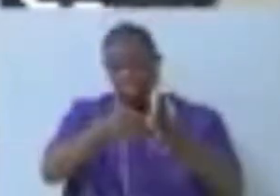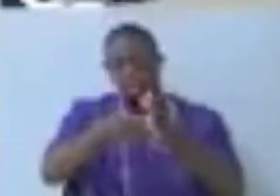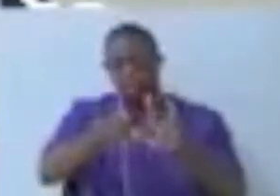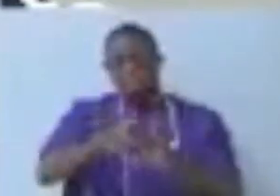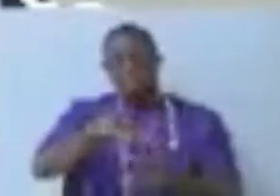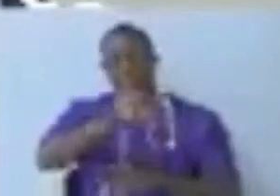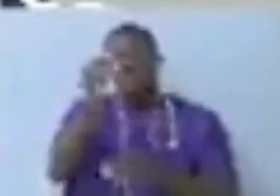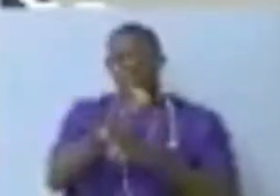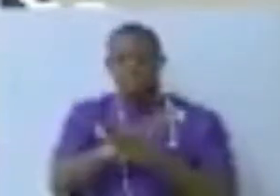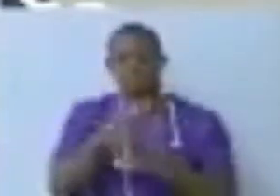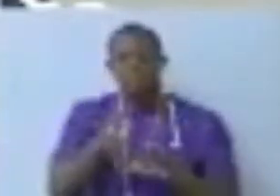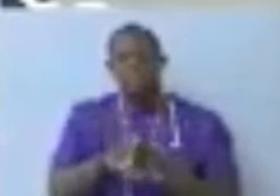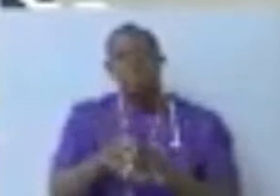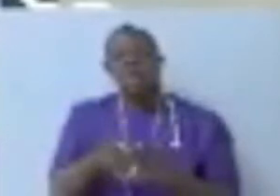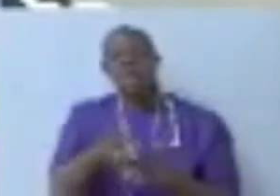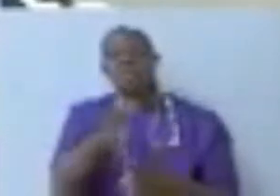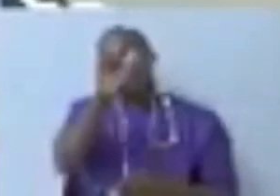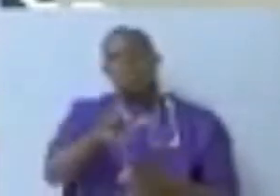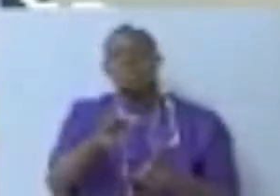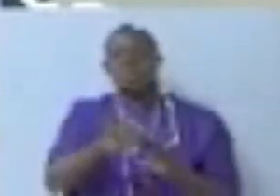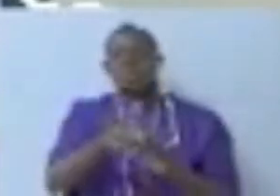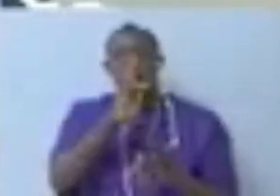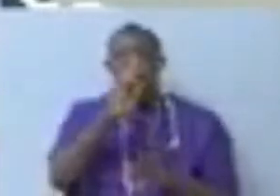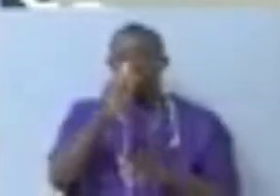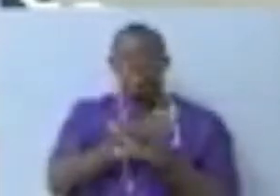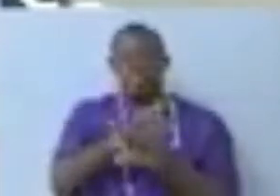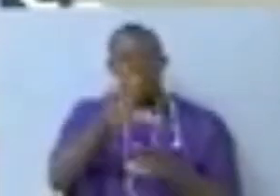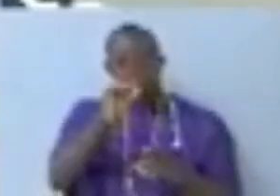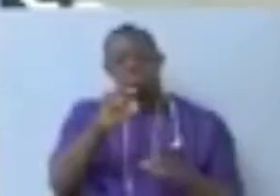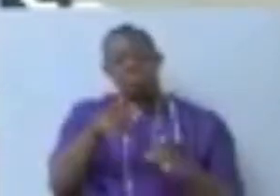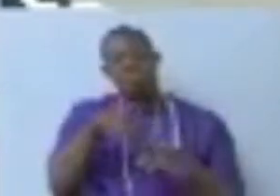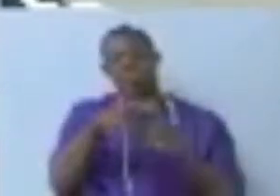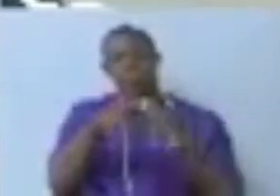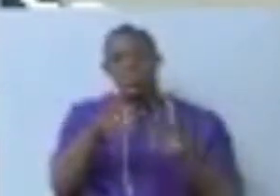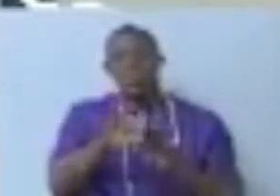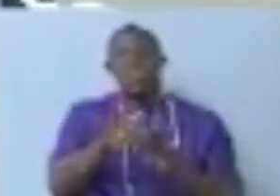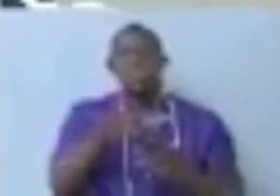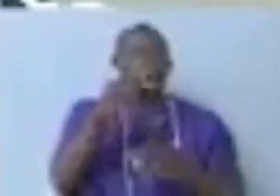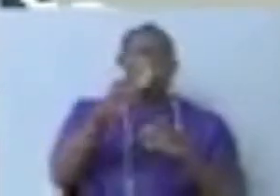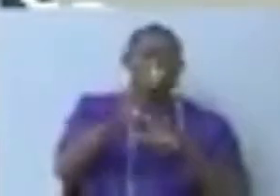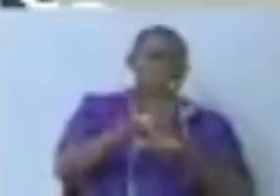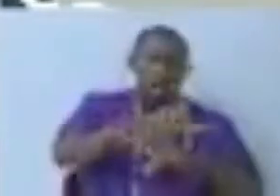jury, and the executioner. And